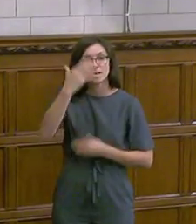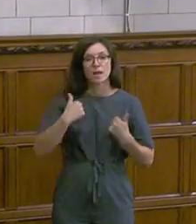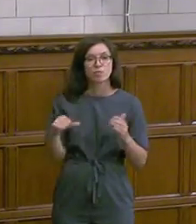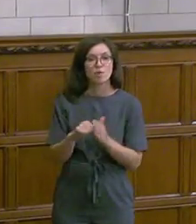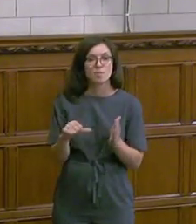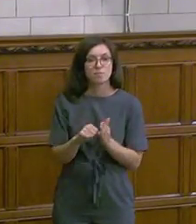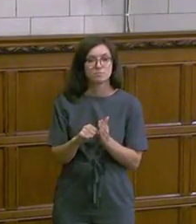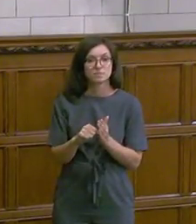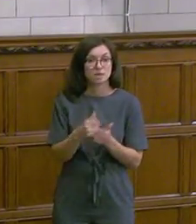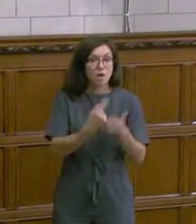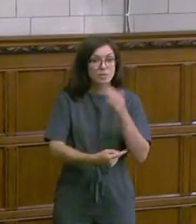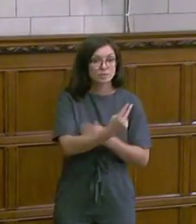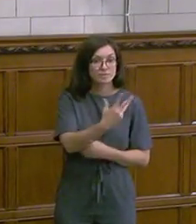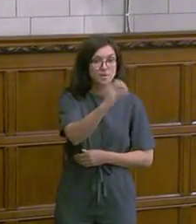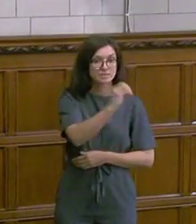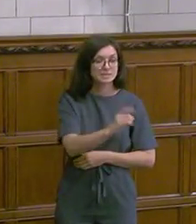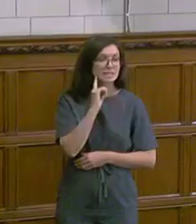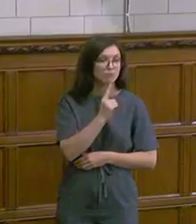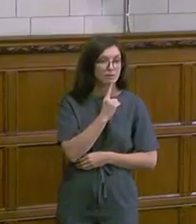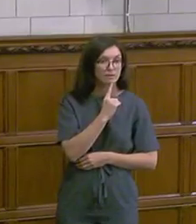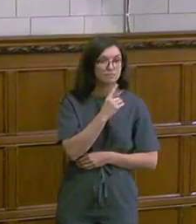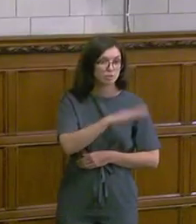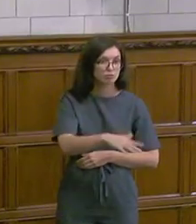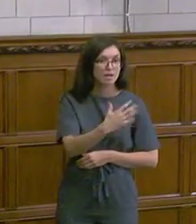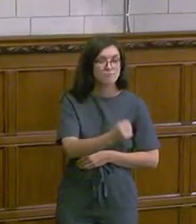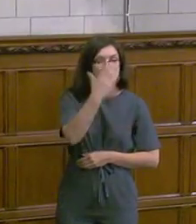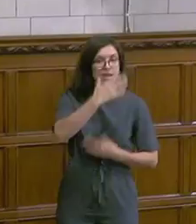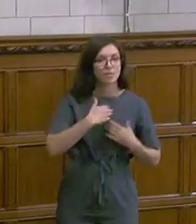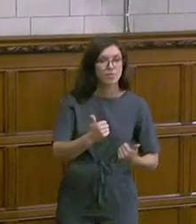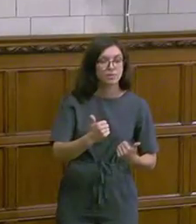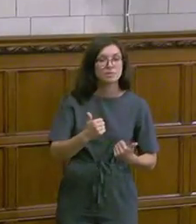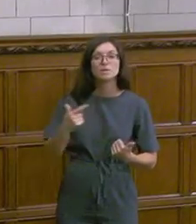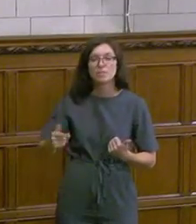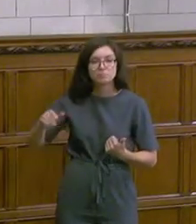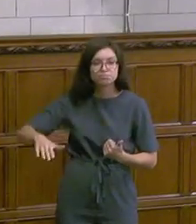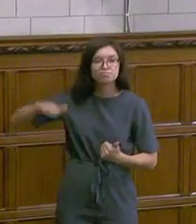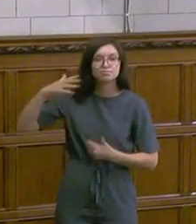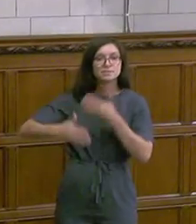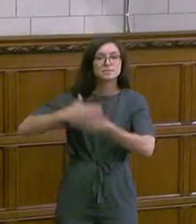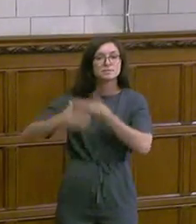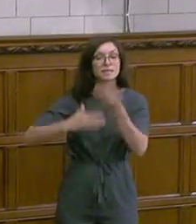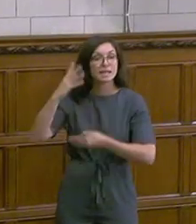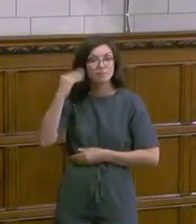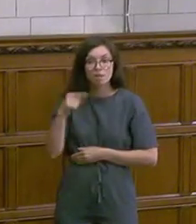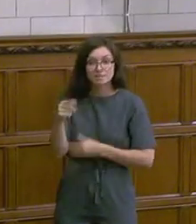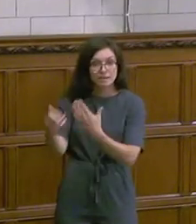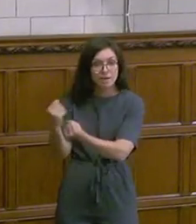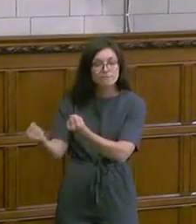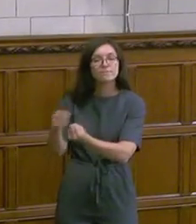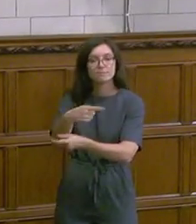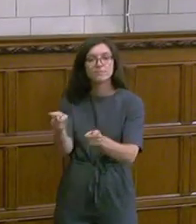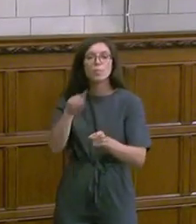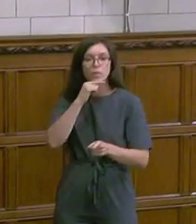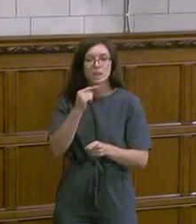contrast to 25% of hearing children. Continuing to adulthood, people with hearing loss are twice as likely to suffer